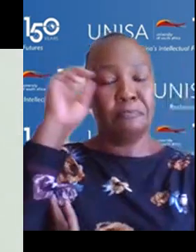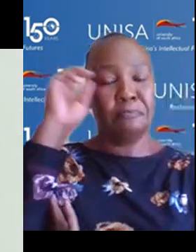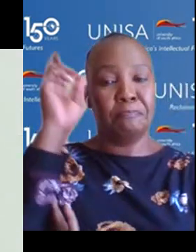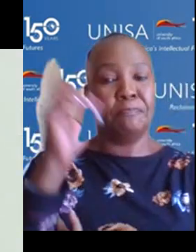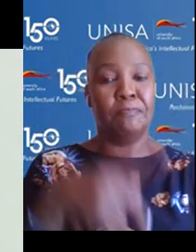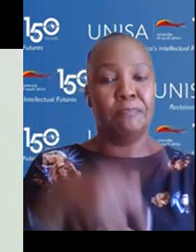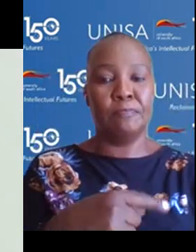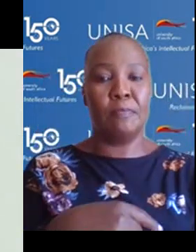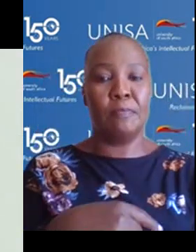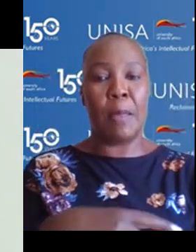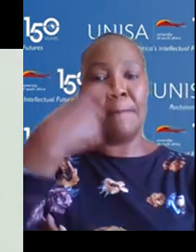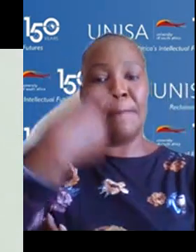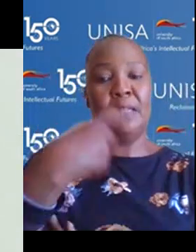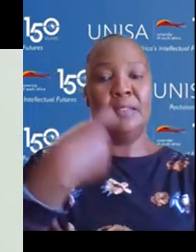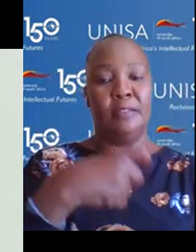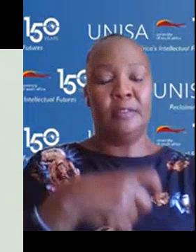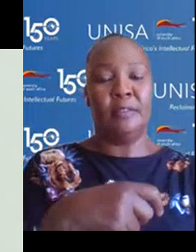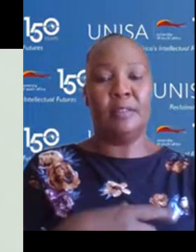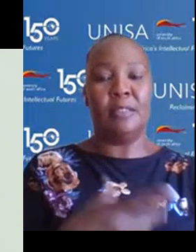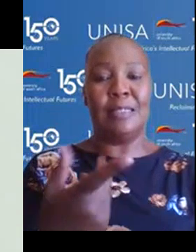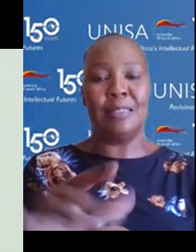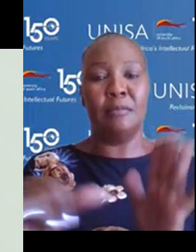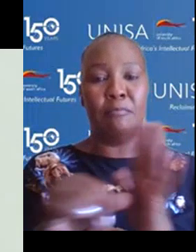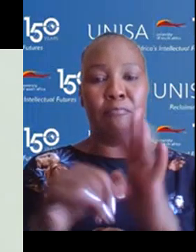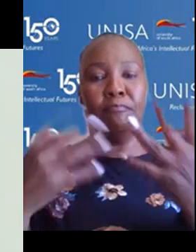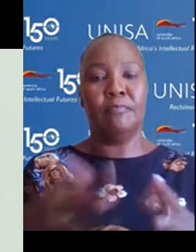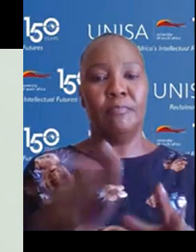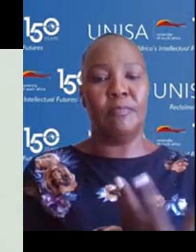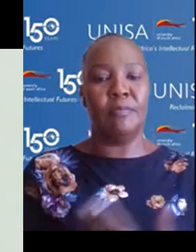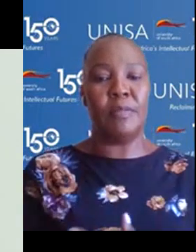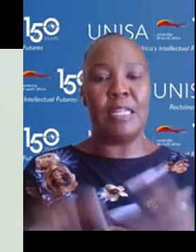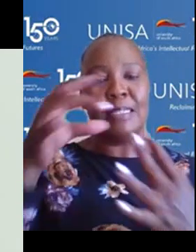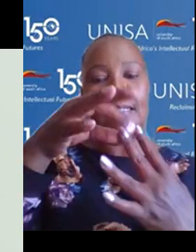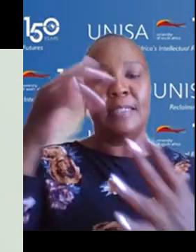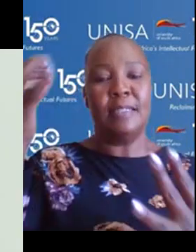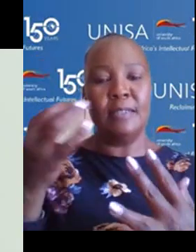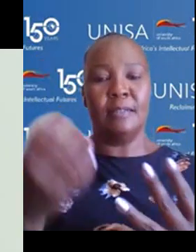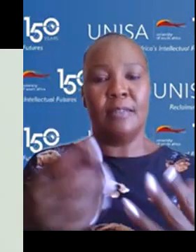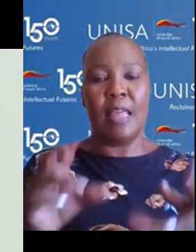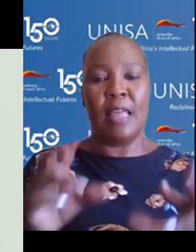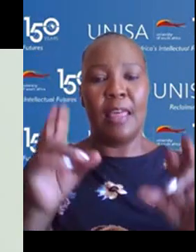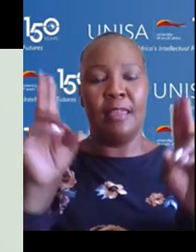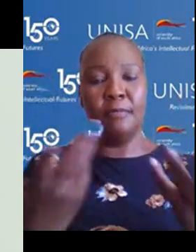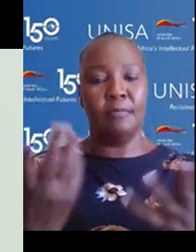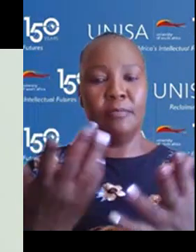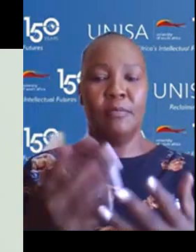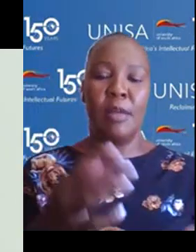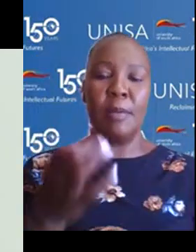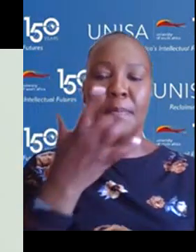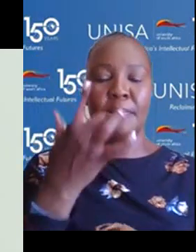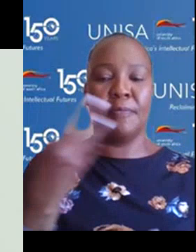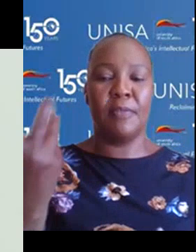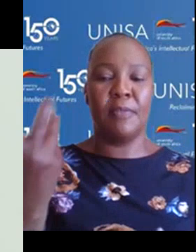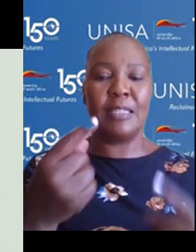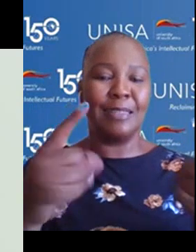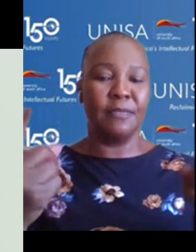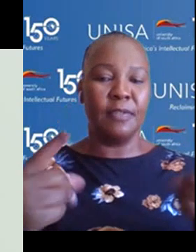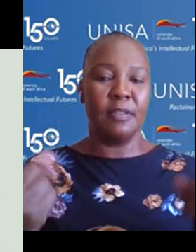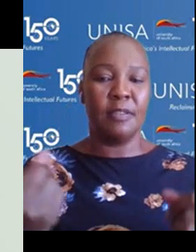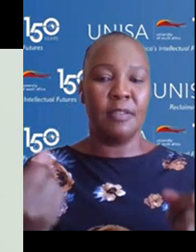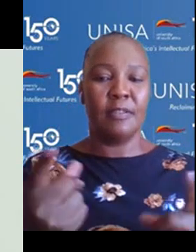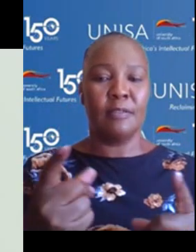actually personalize it as well. So very importantly, you can, for instance, select a theme. If you prefer a different theme, there's